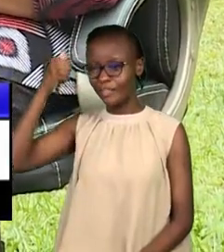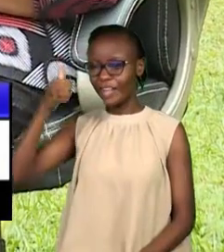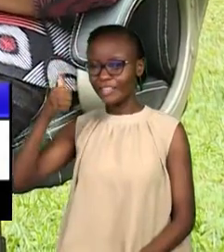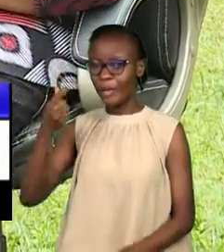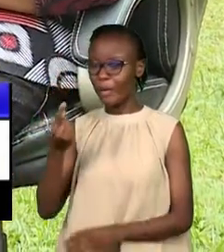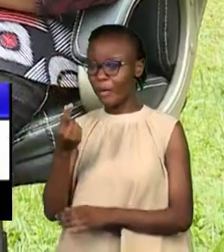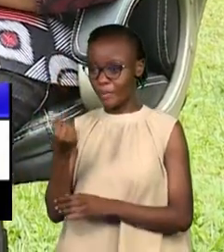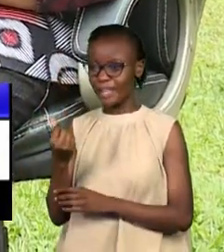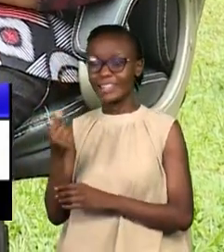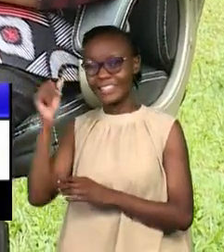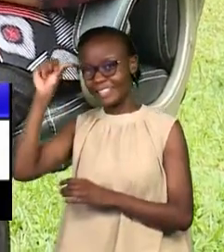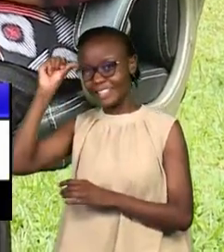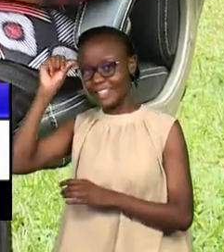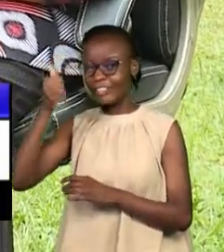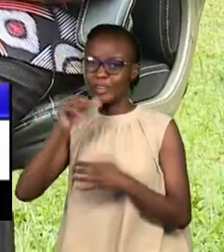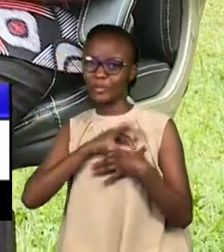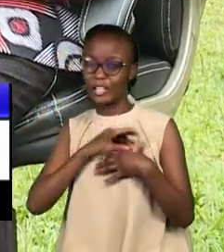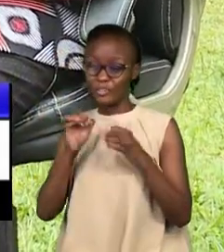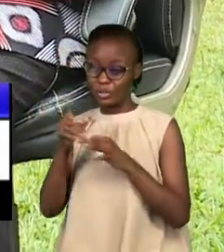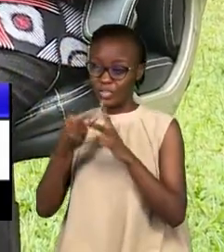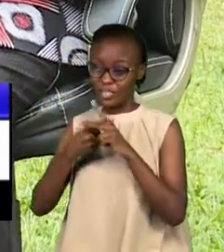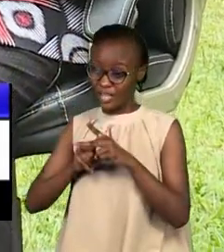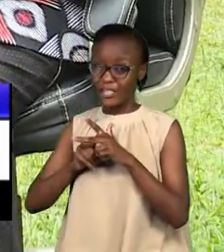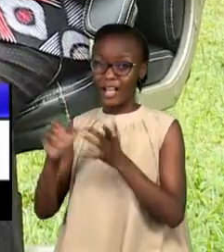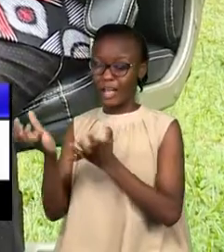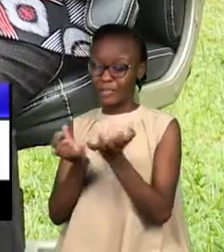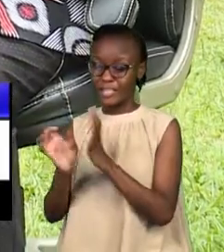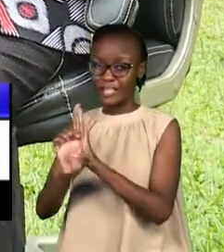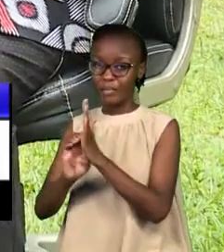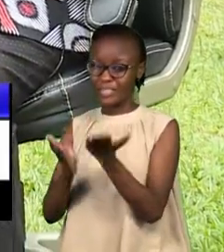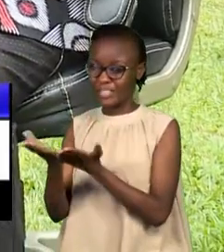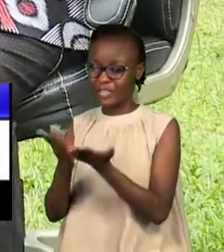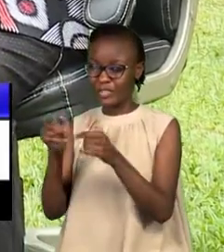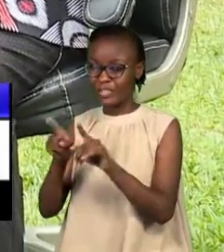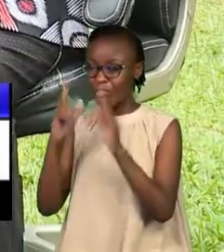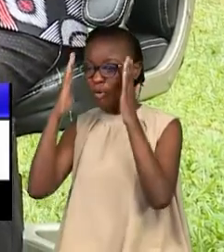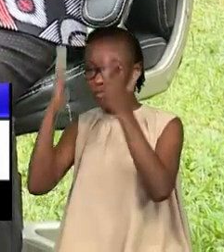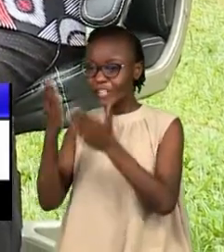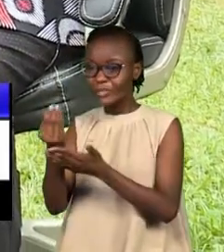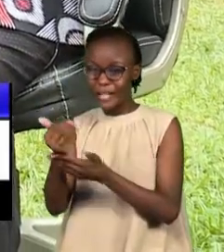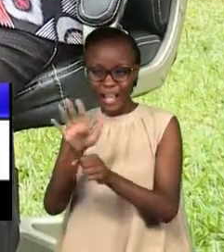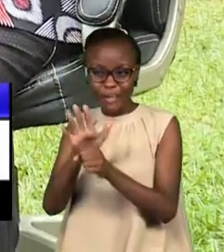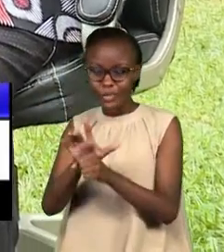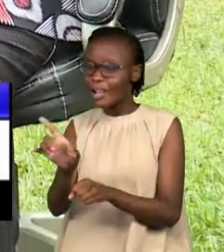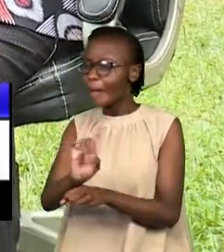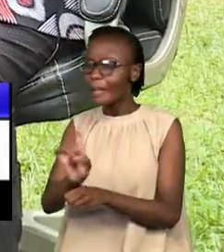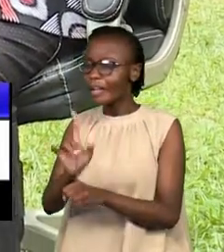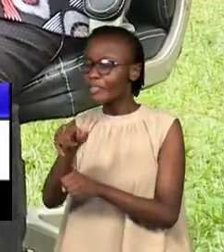of the beliefs I have about business, if you're starting a business like in services, many times it's not money that you need. You need